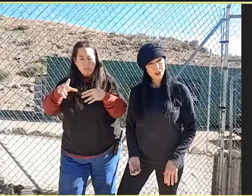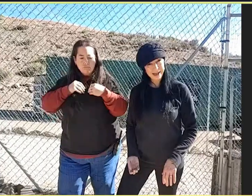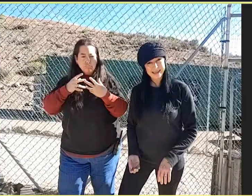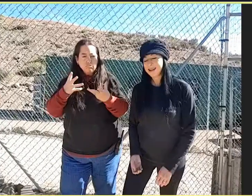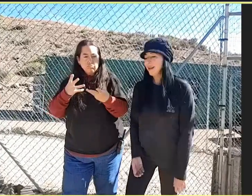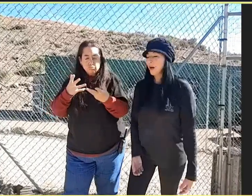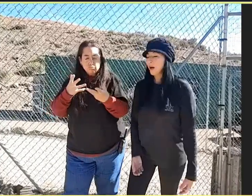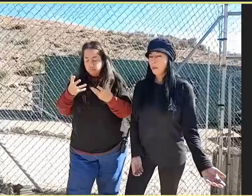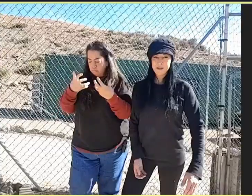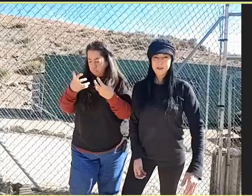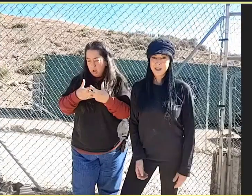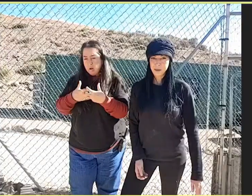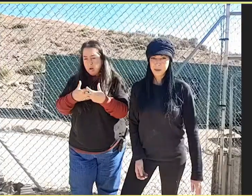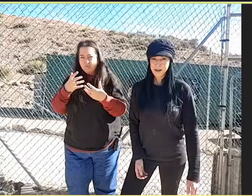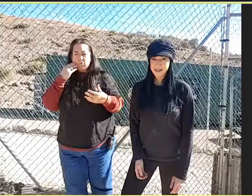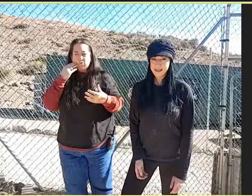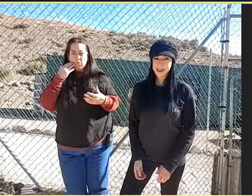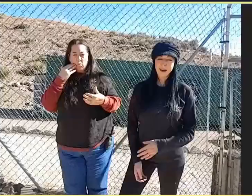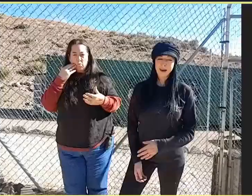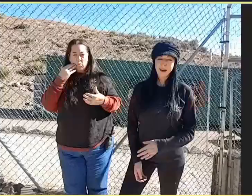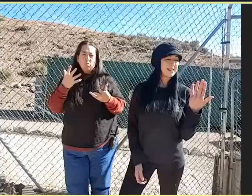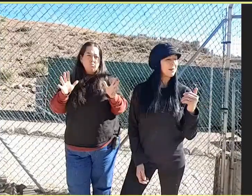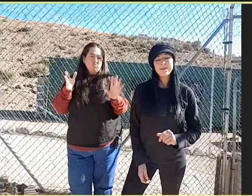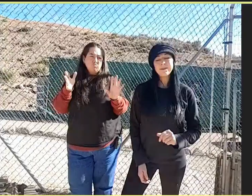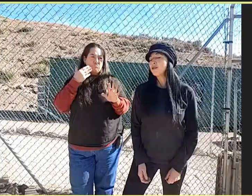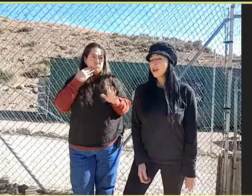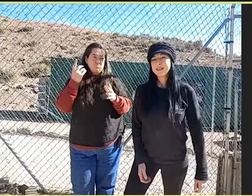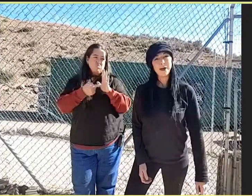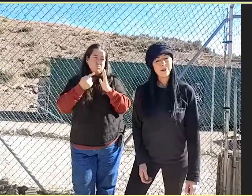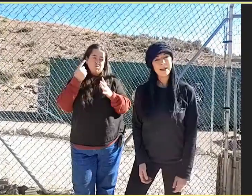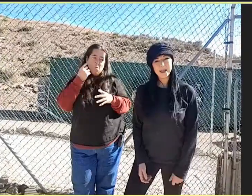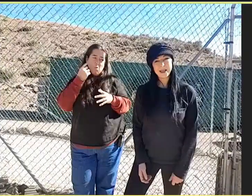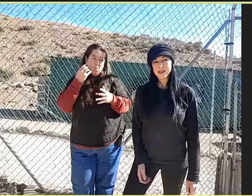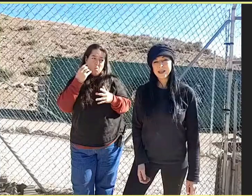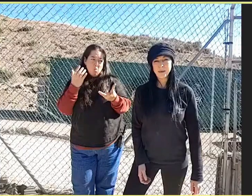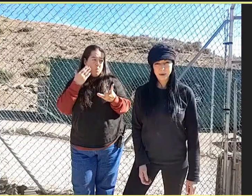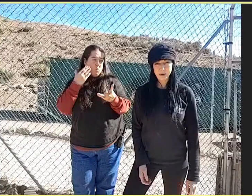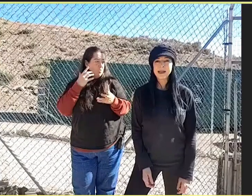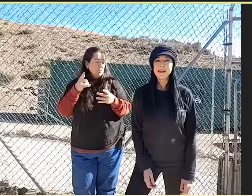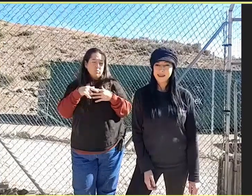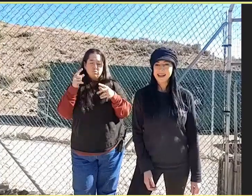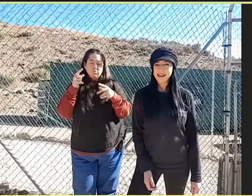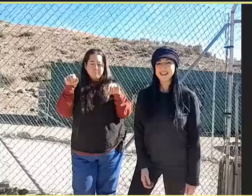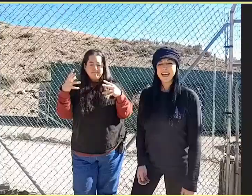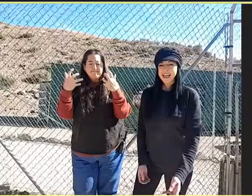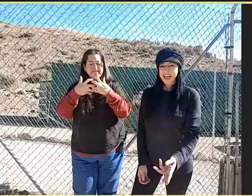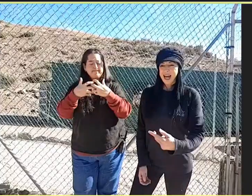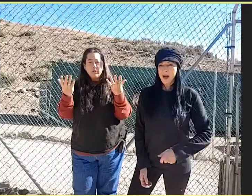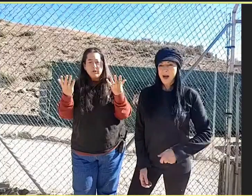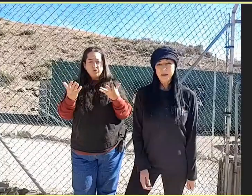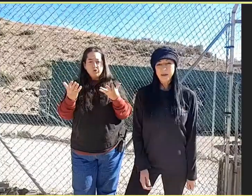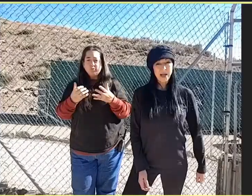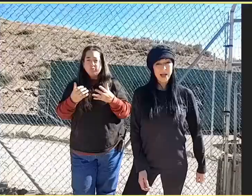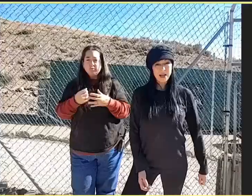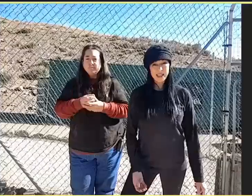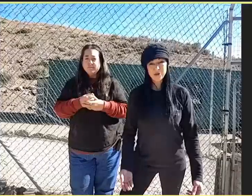place that was more suitable for her. And we just knew, you just sometimes you just know